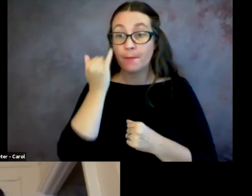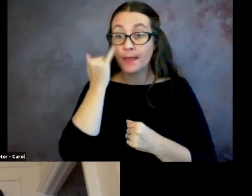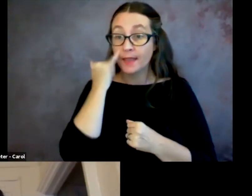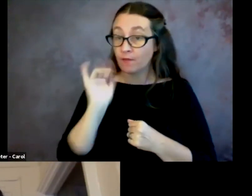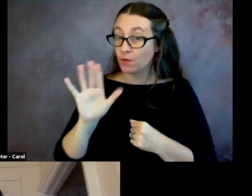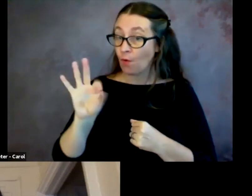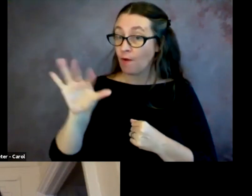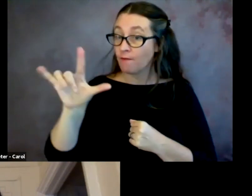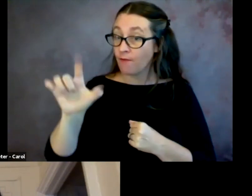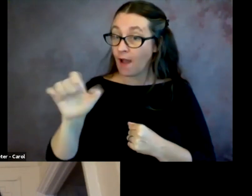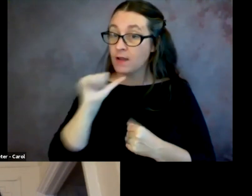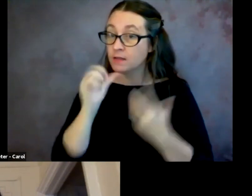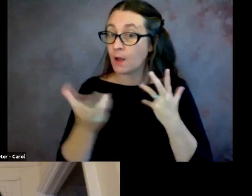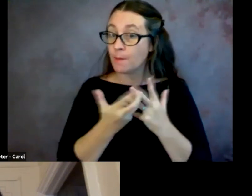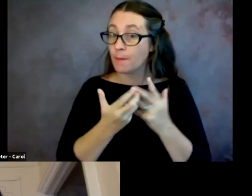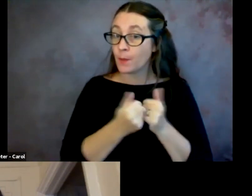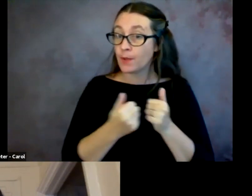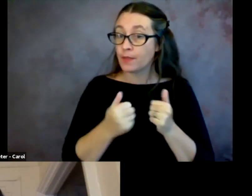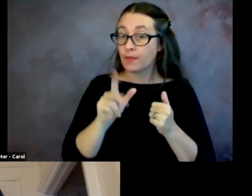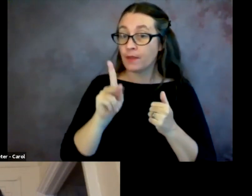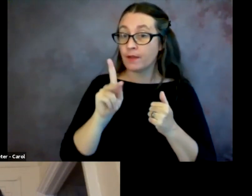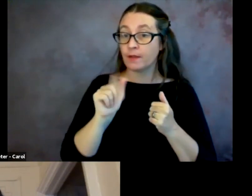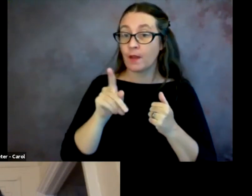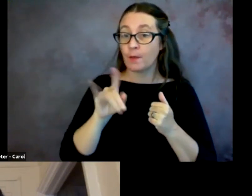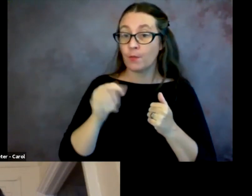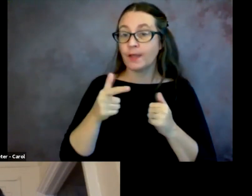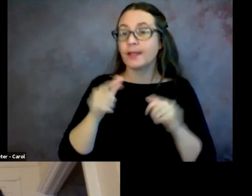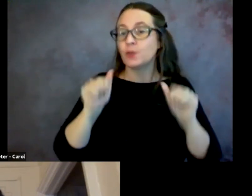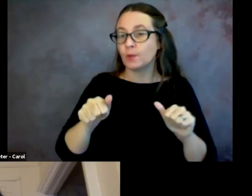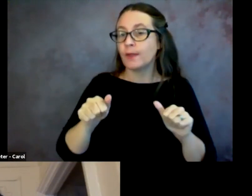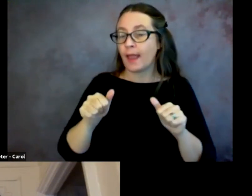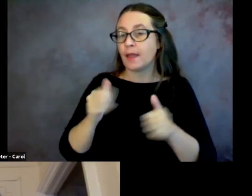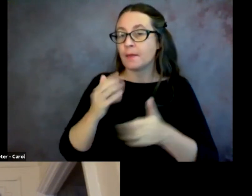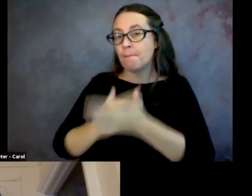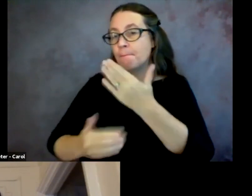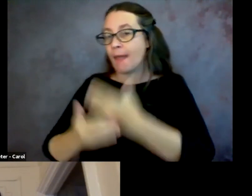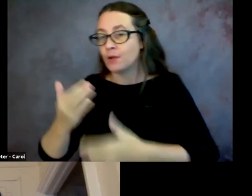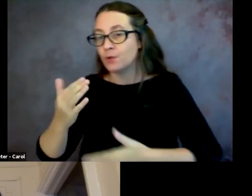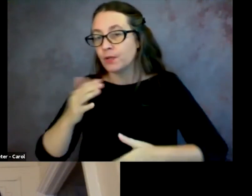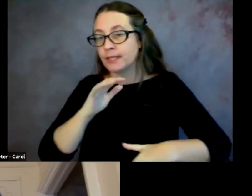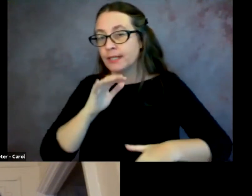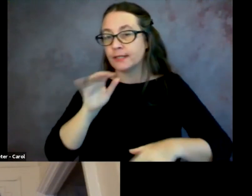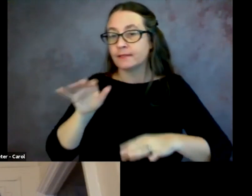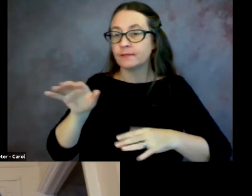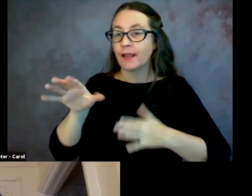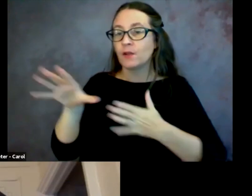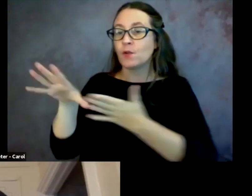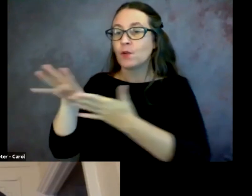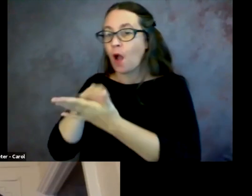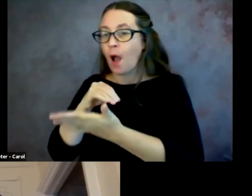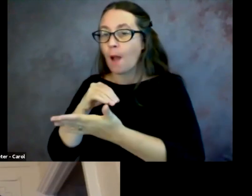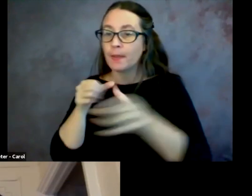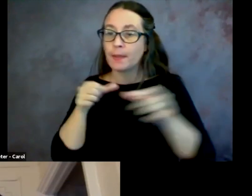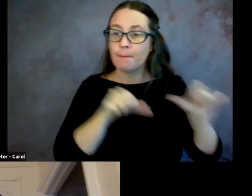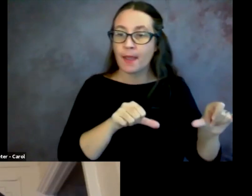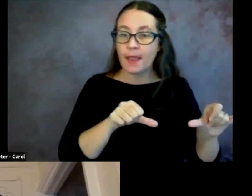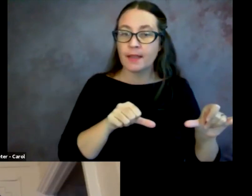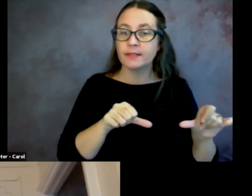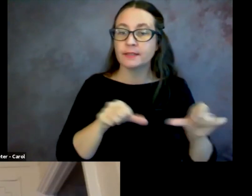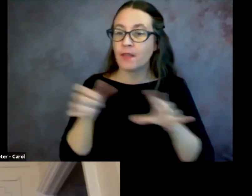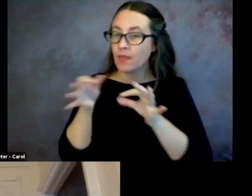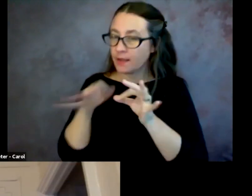doesn't work with Kapwing, we also allow you to manually enter, like you could copy and paste the caption lines from